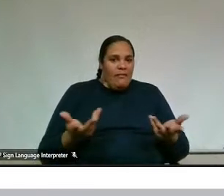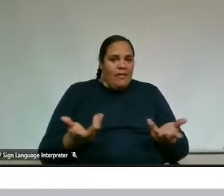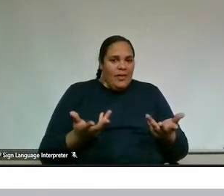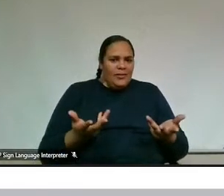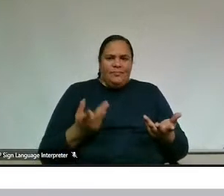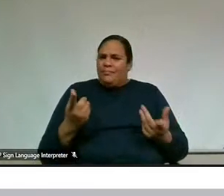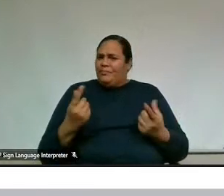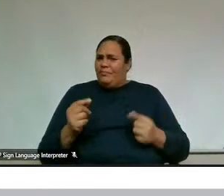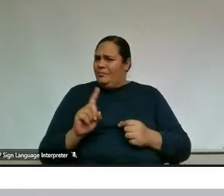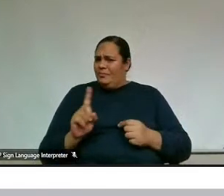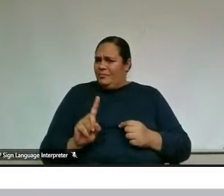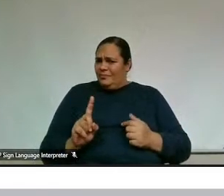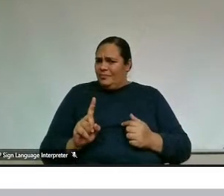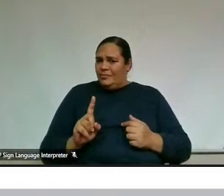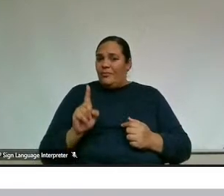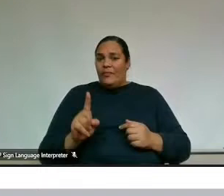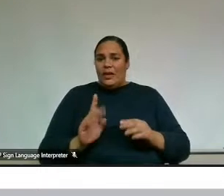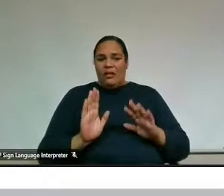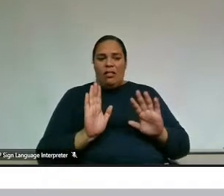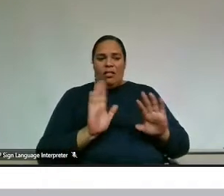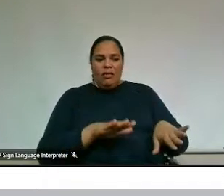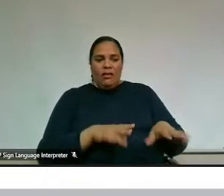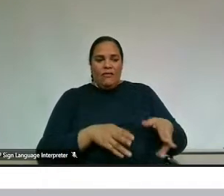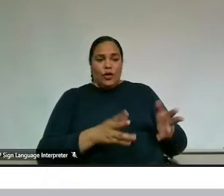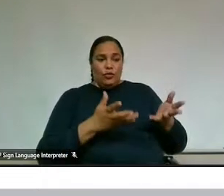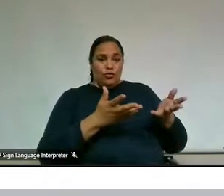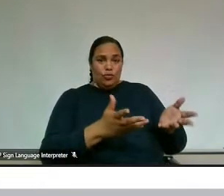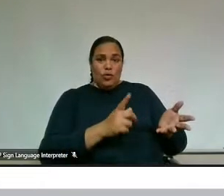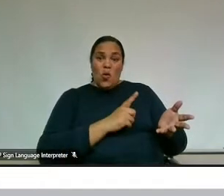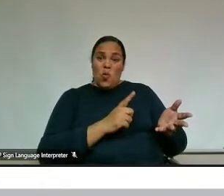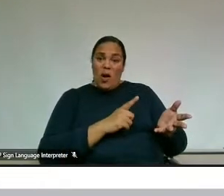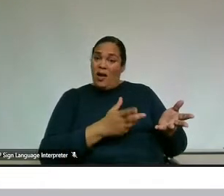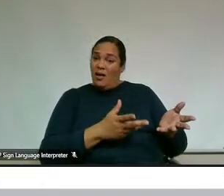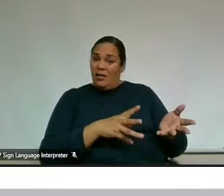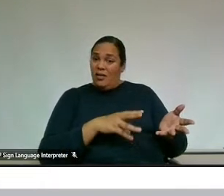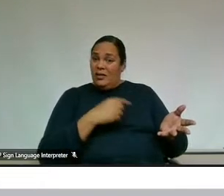would they do? Will they leave the roads as it is, because it says